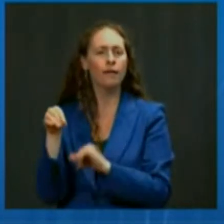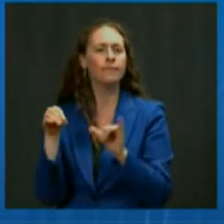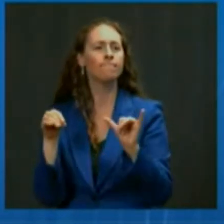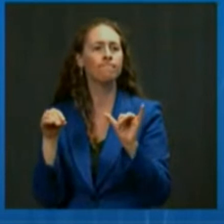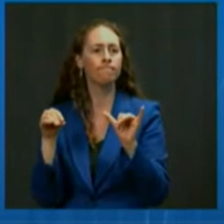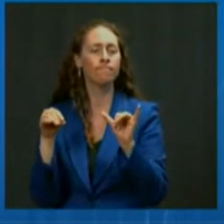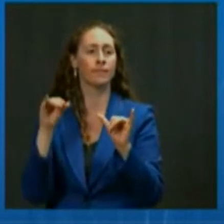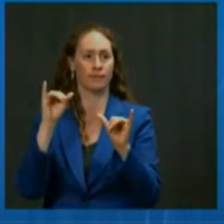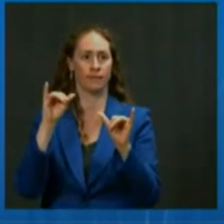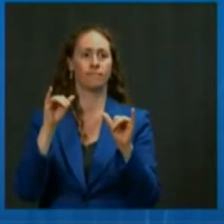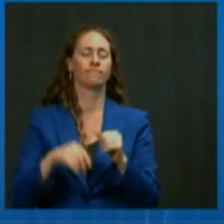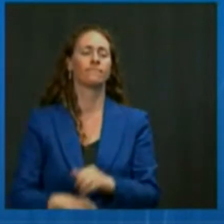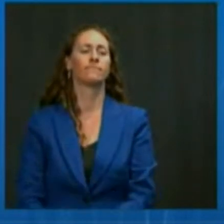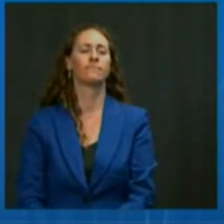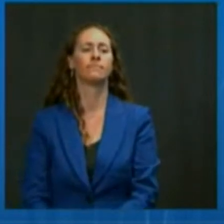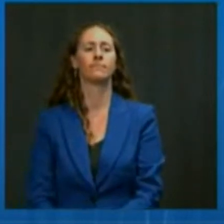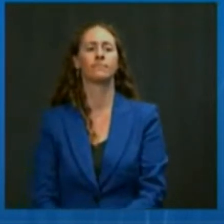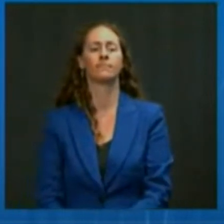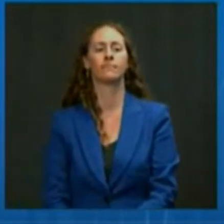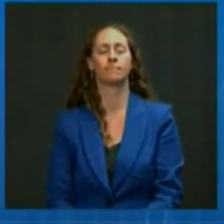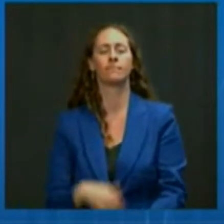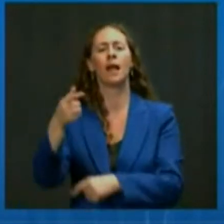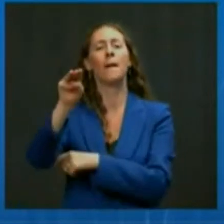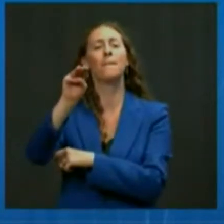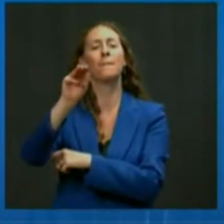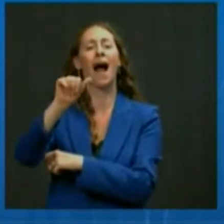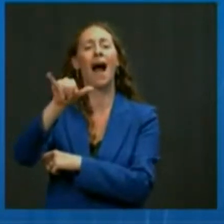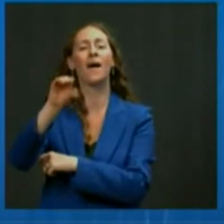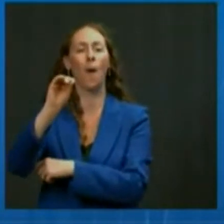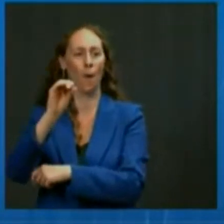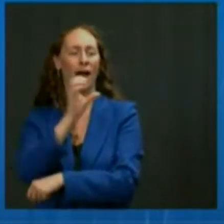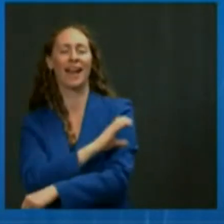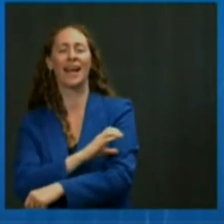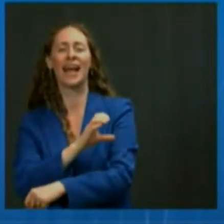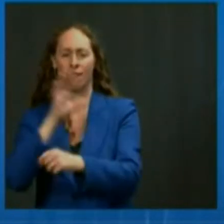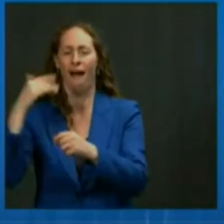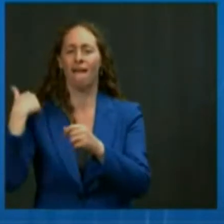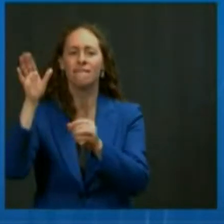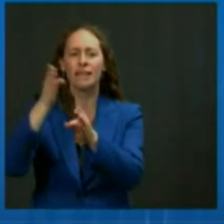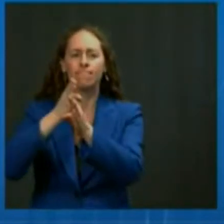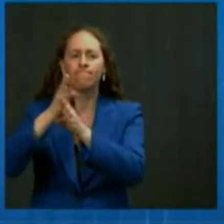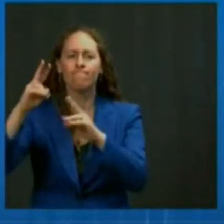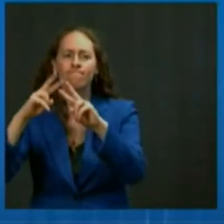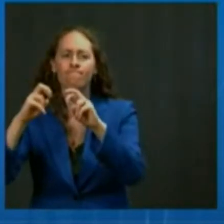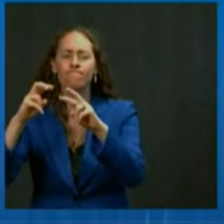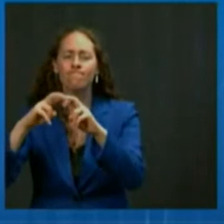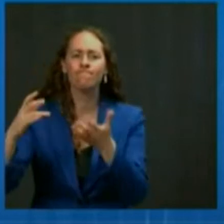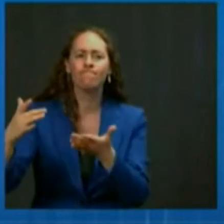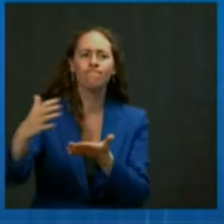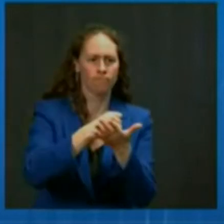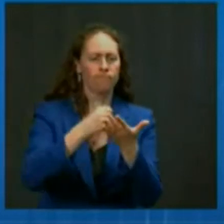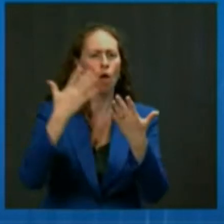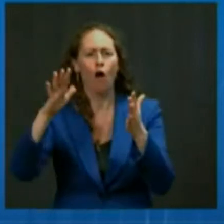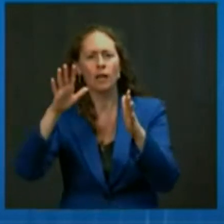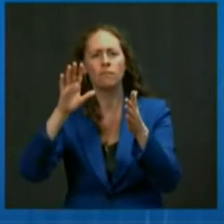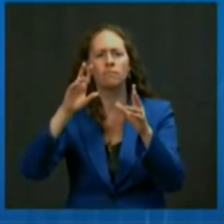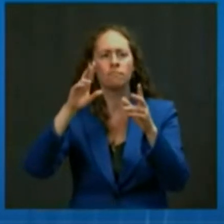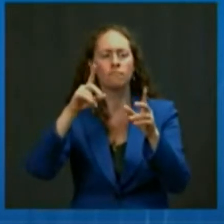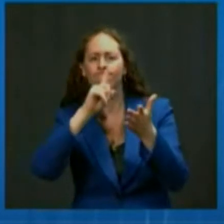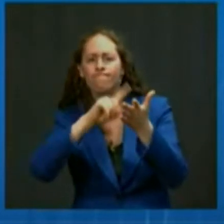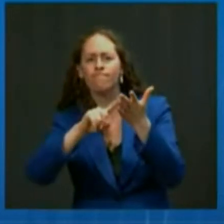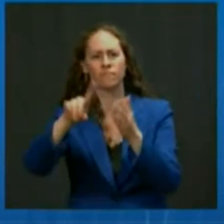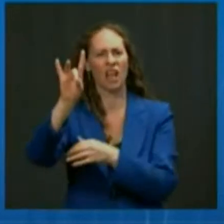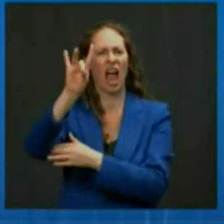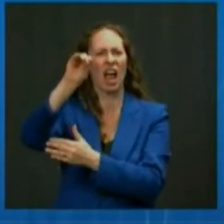at vaccine effectiveness for both the Pfizer and Moderna vaccines among over 80,000 vaccinated and unvaccinated individuals across all